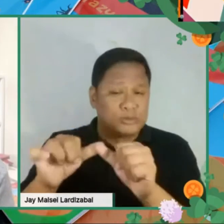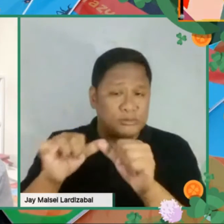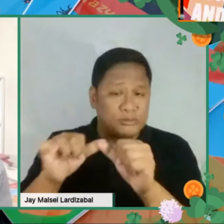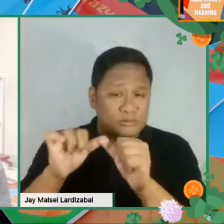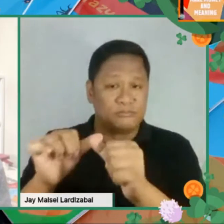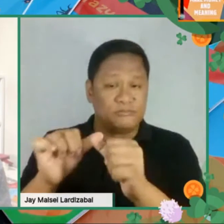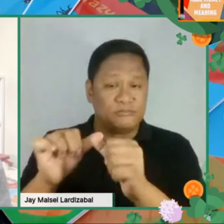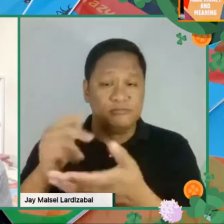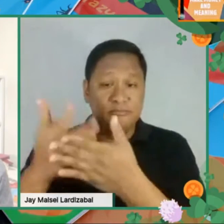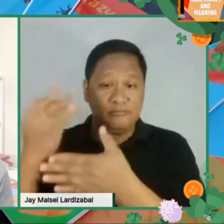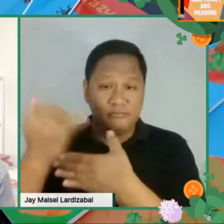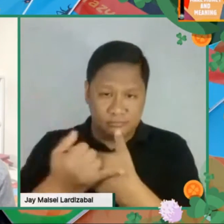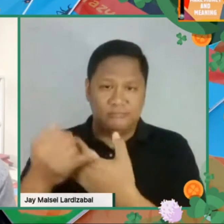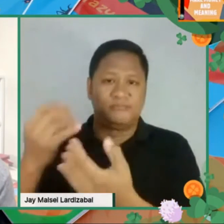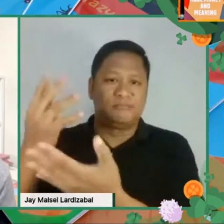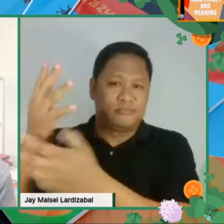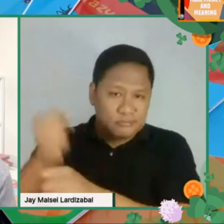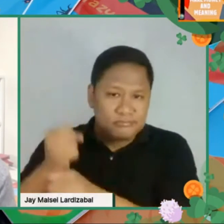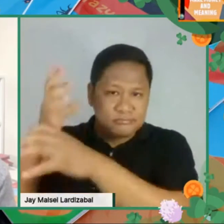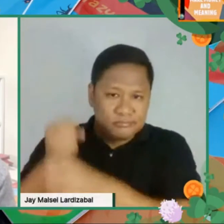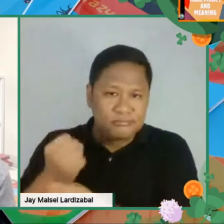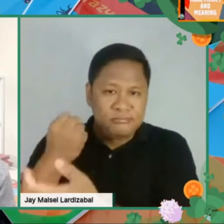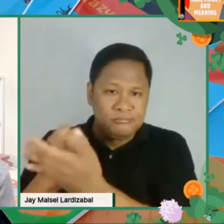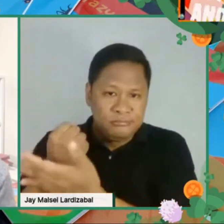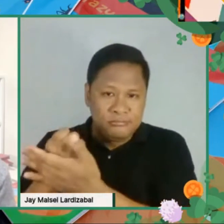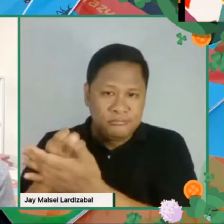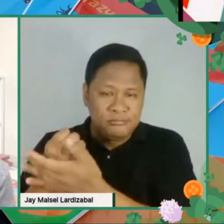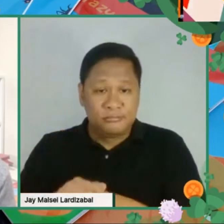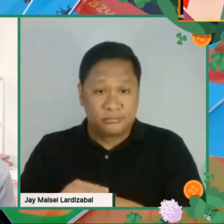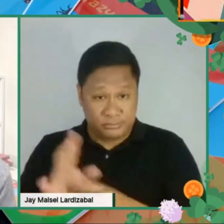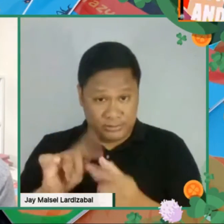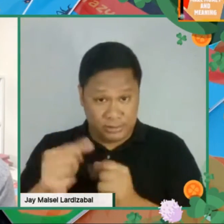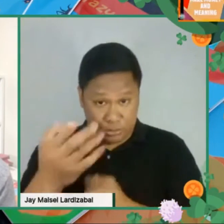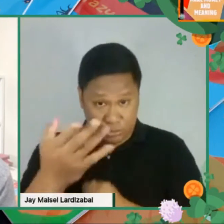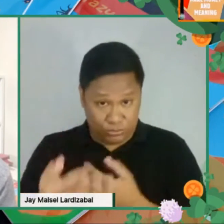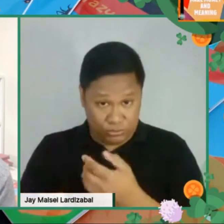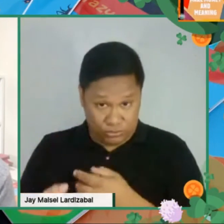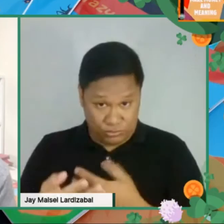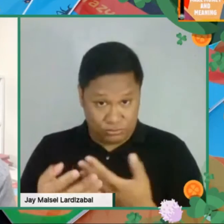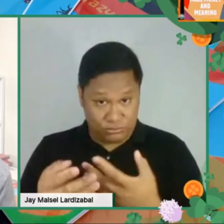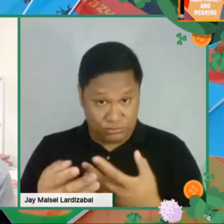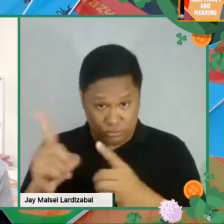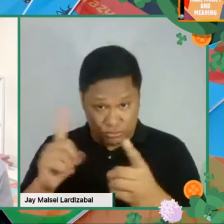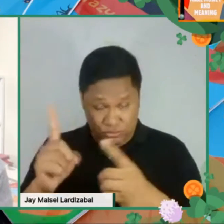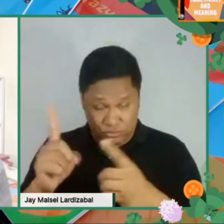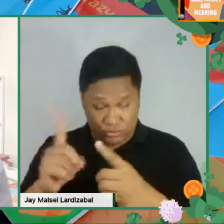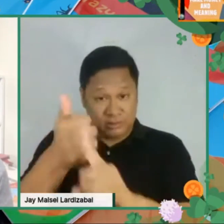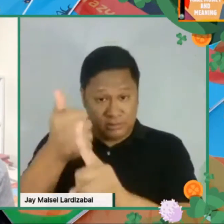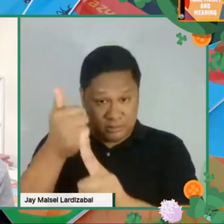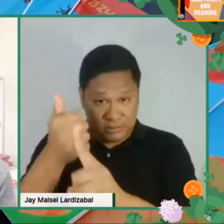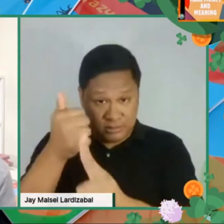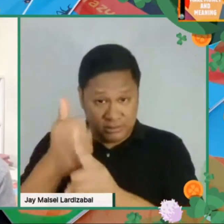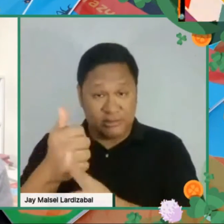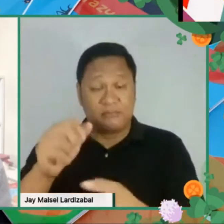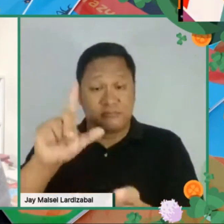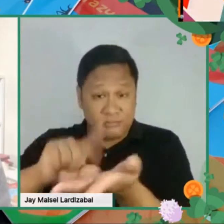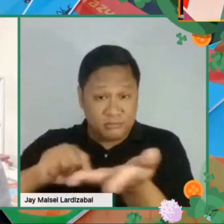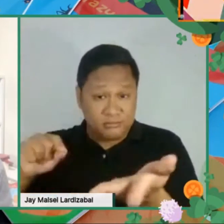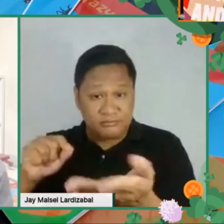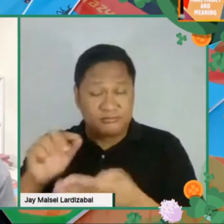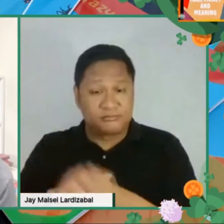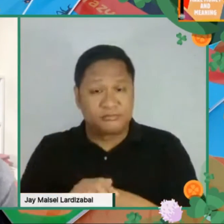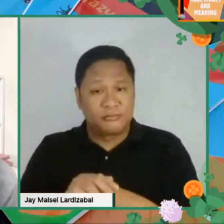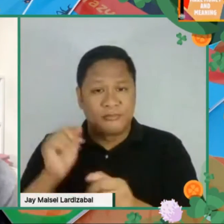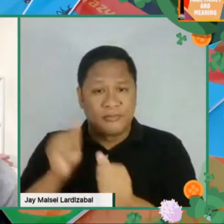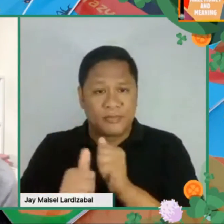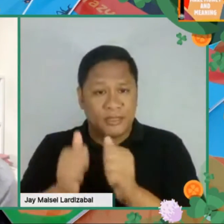Mm-hmm. And you are doing this on your own, right? You are a self publisher. So that Yes. means this project